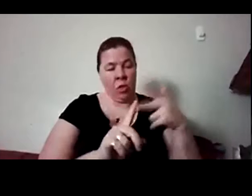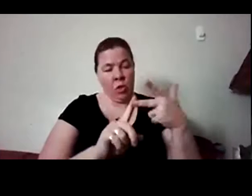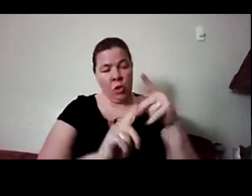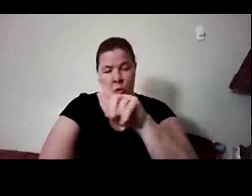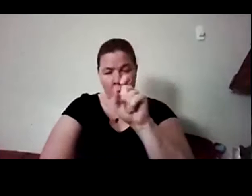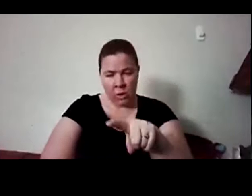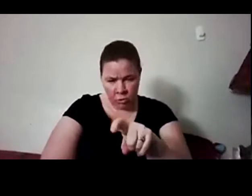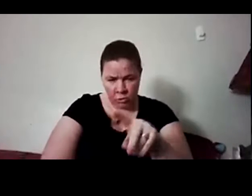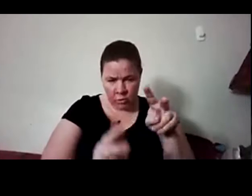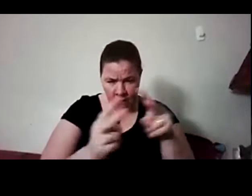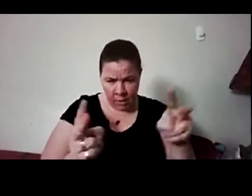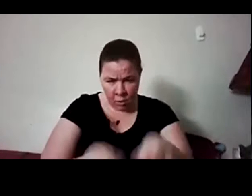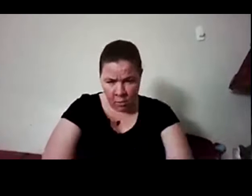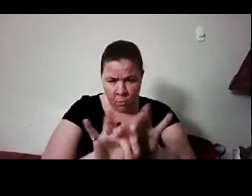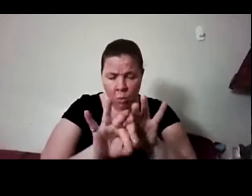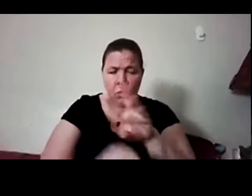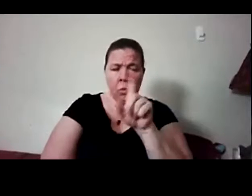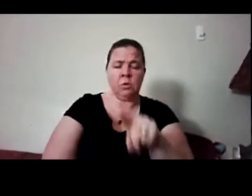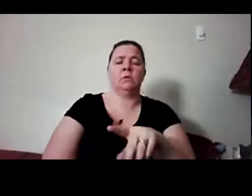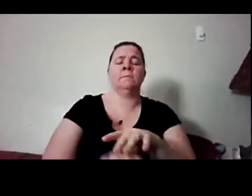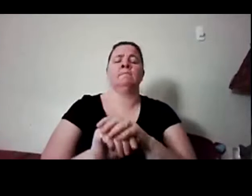and very important question.